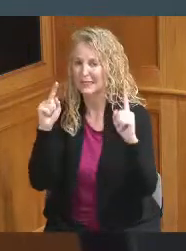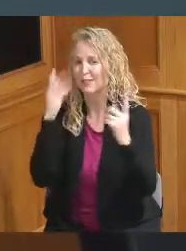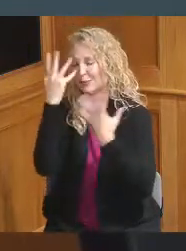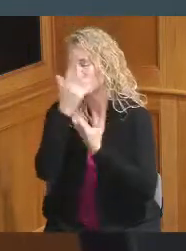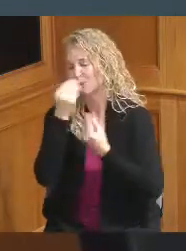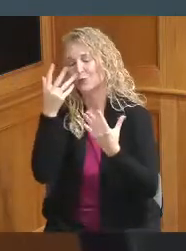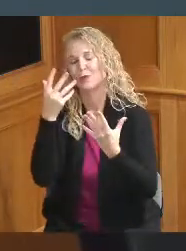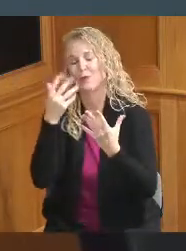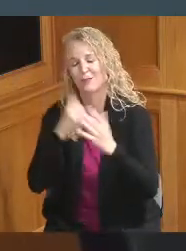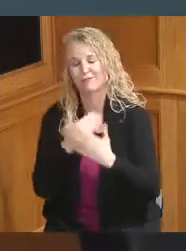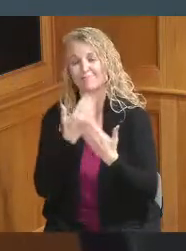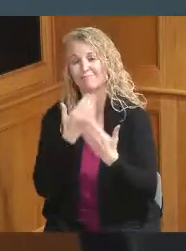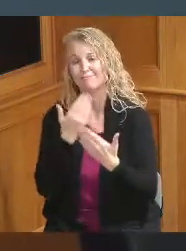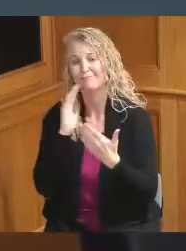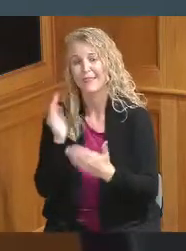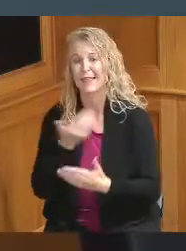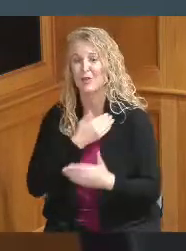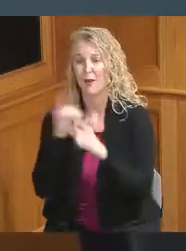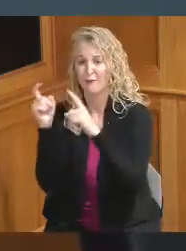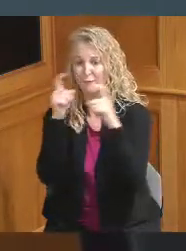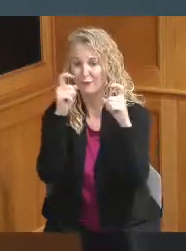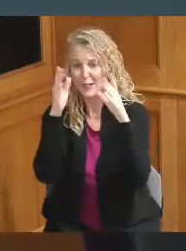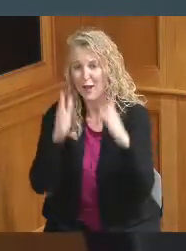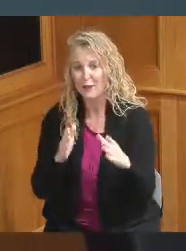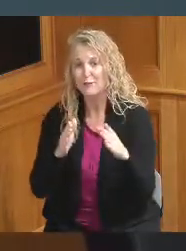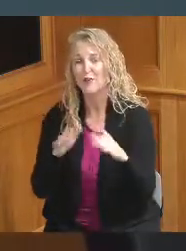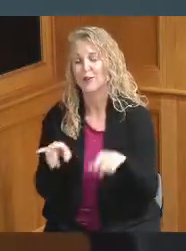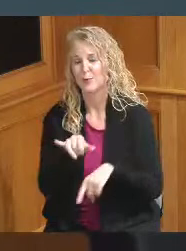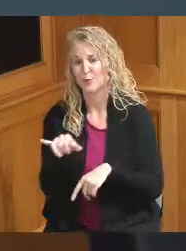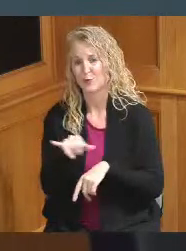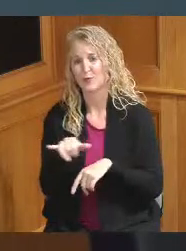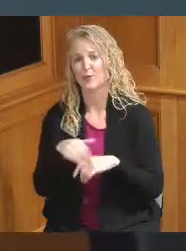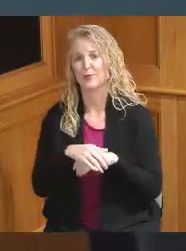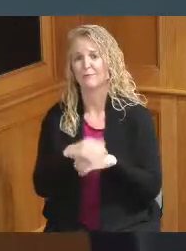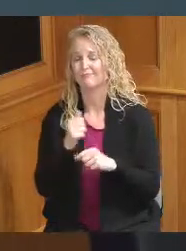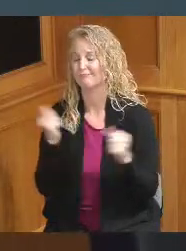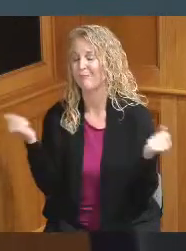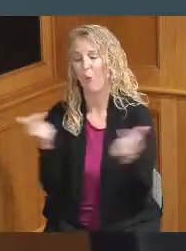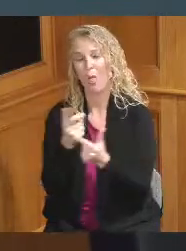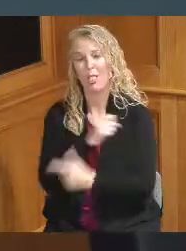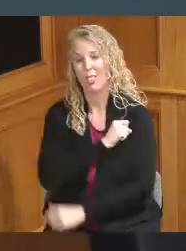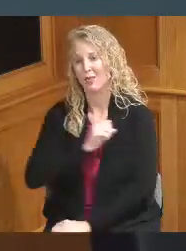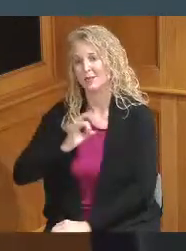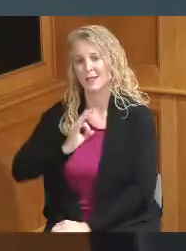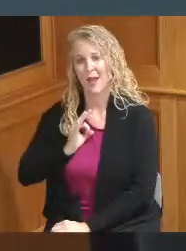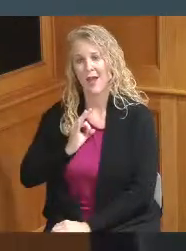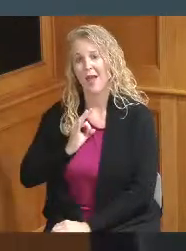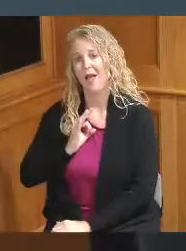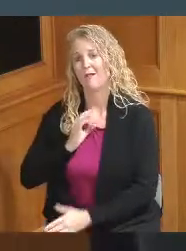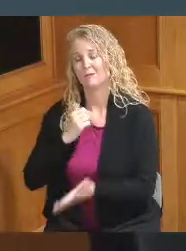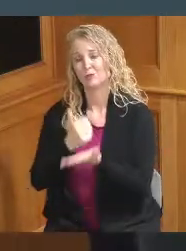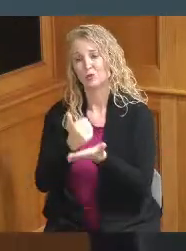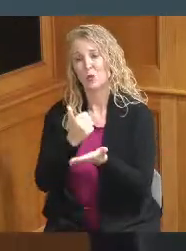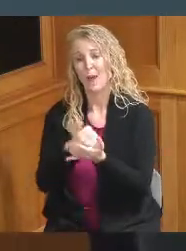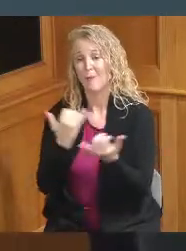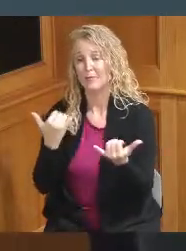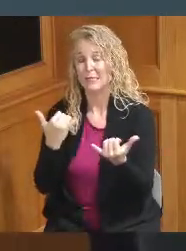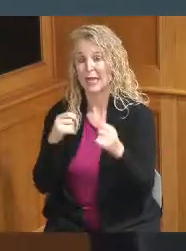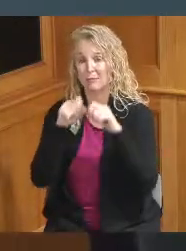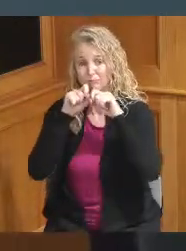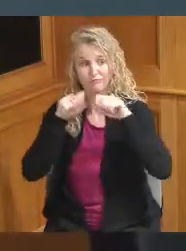beautiful. And thank you to our photographer as well, and all of the staff for helping get the word